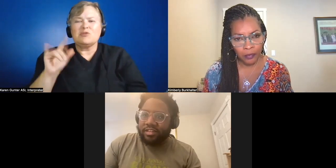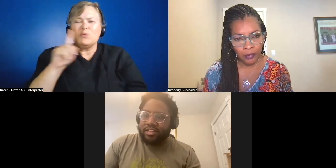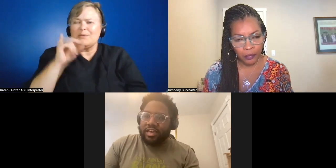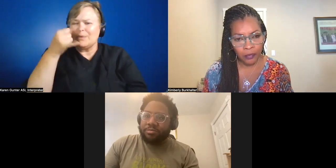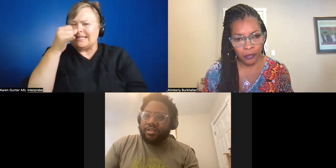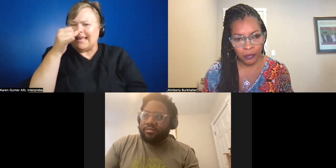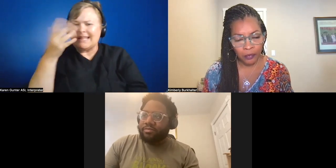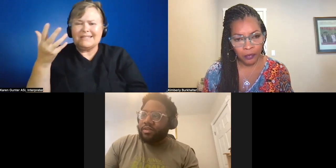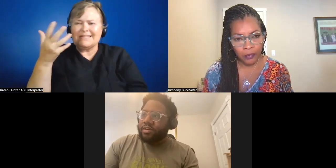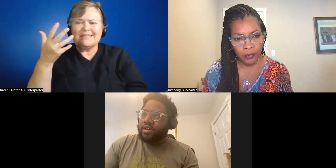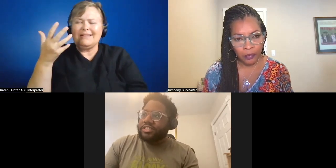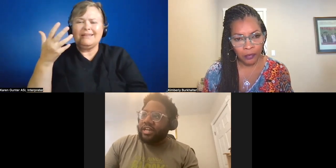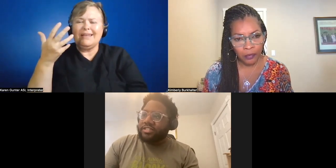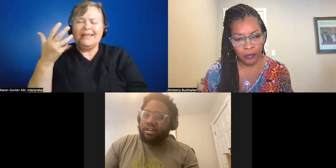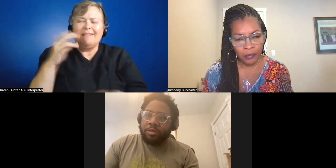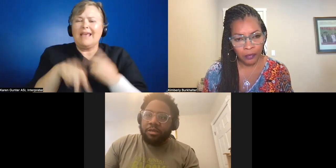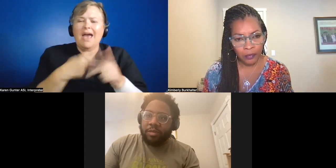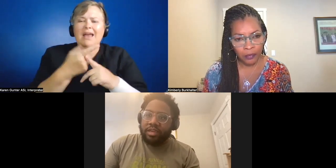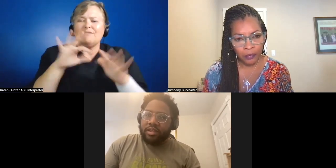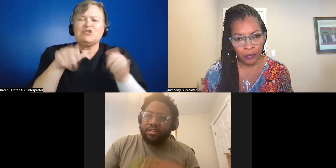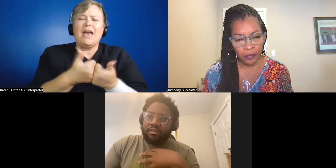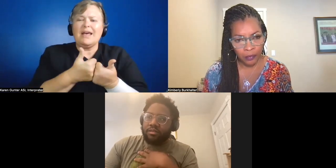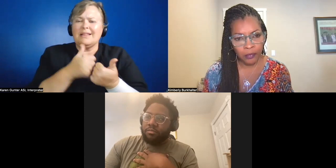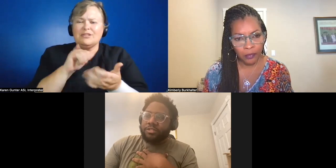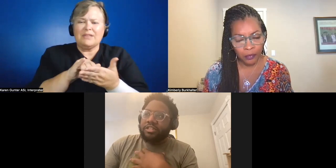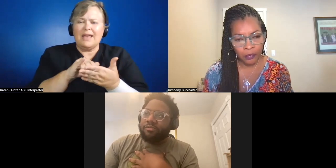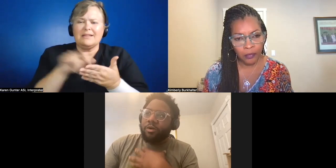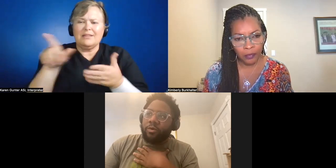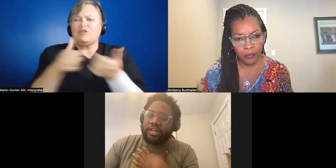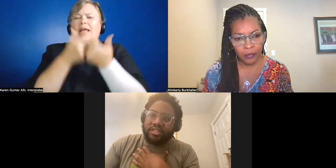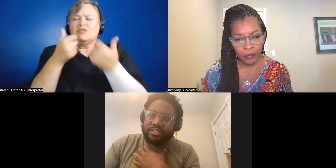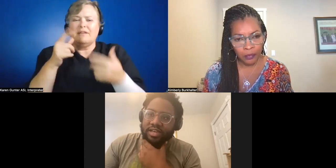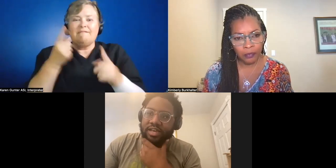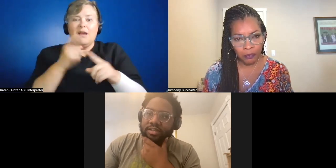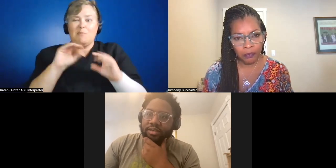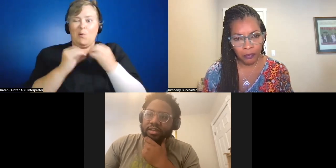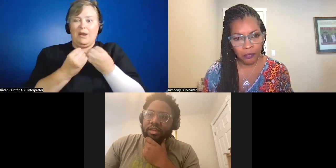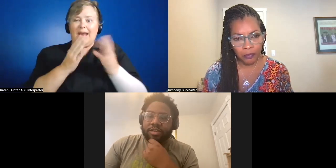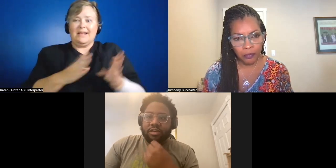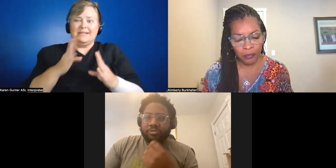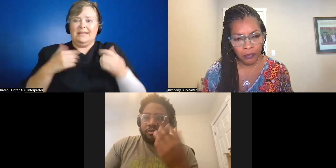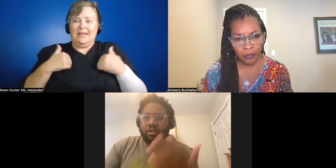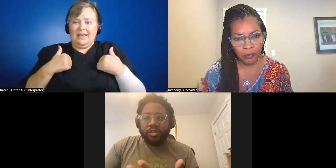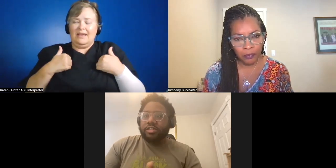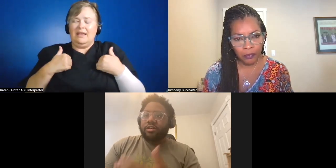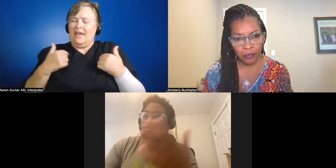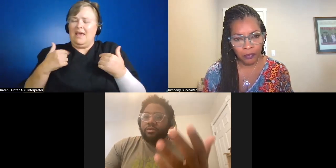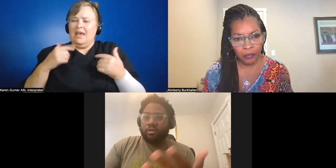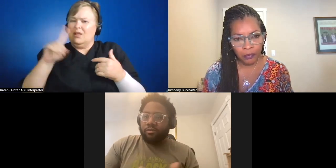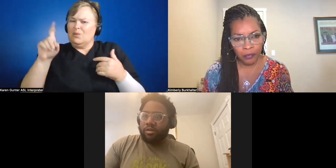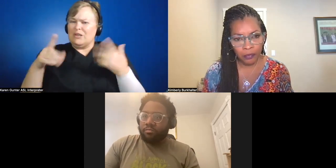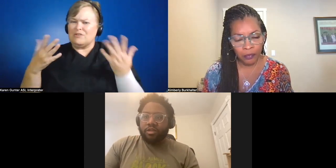ridiculous in the types of challenges that are being made. And I think particularly from an organizing side, it becomes, the question